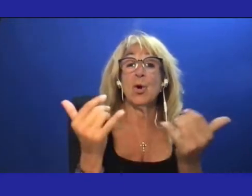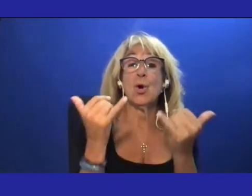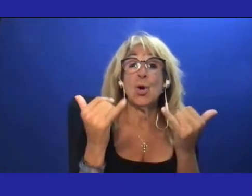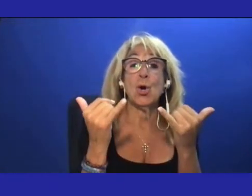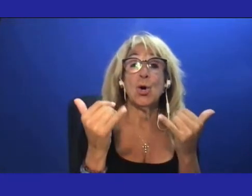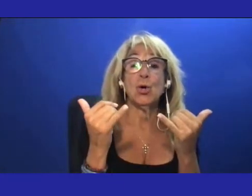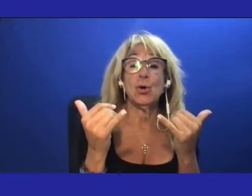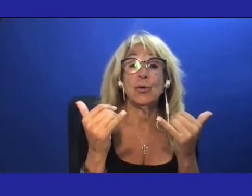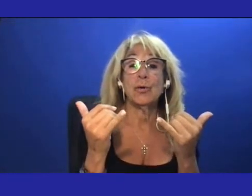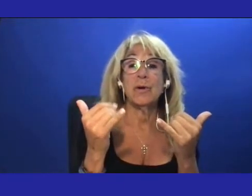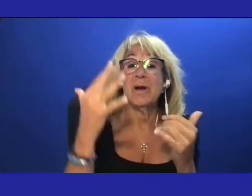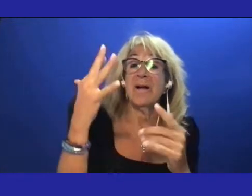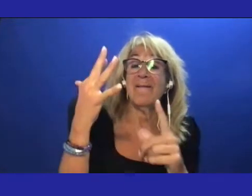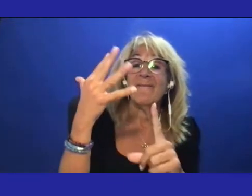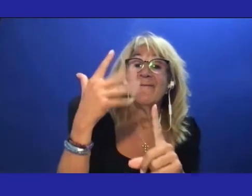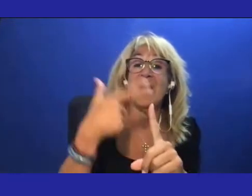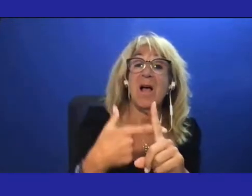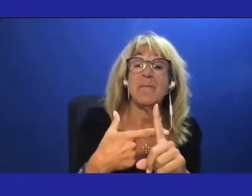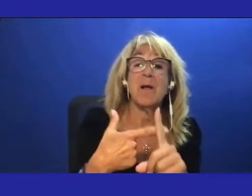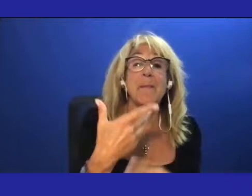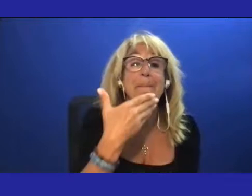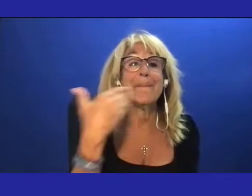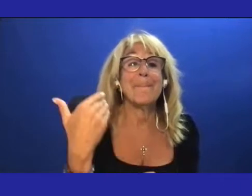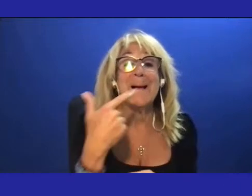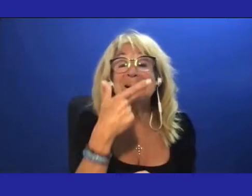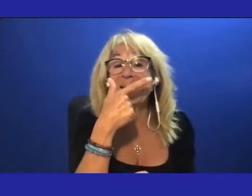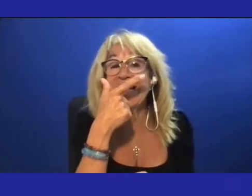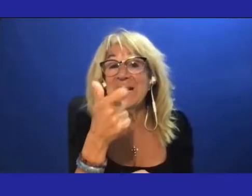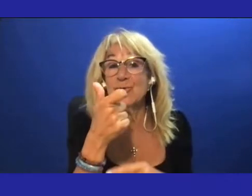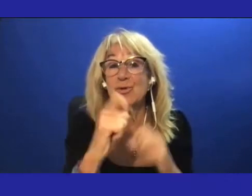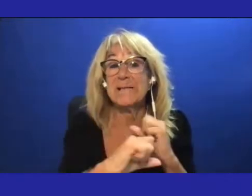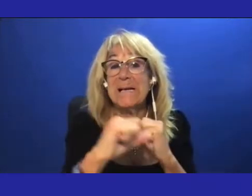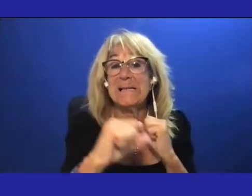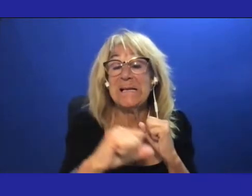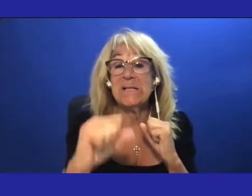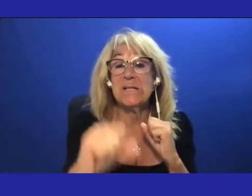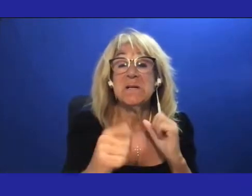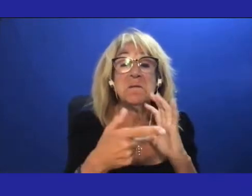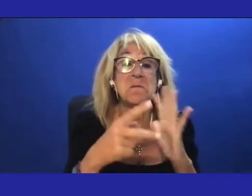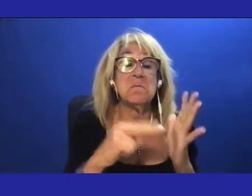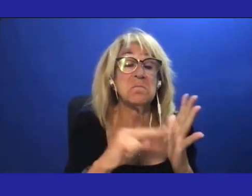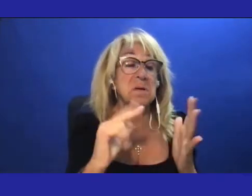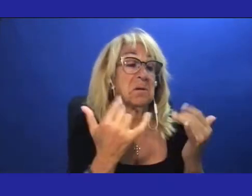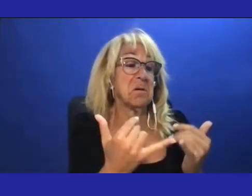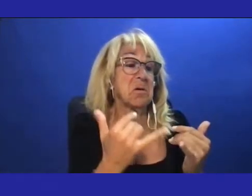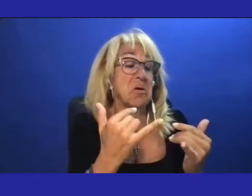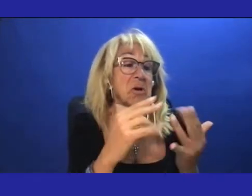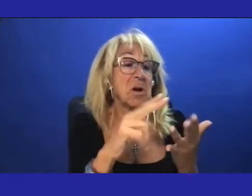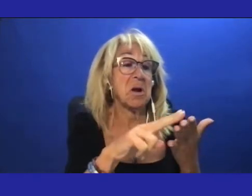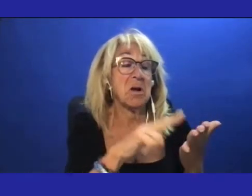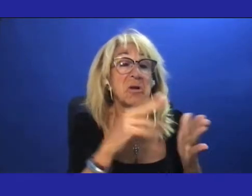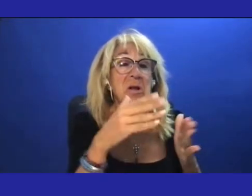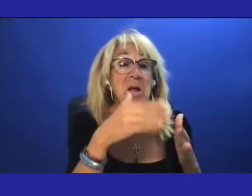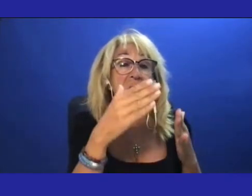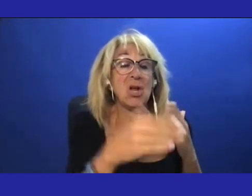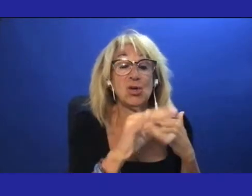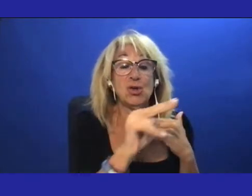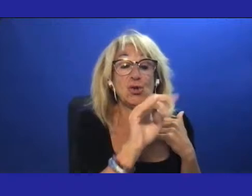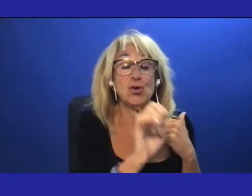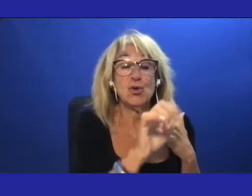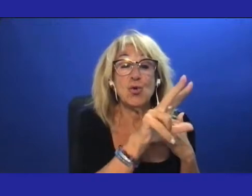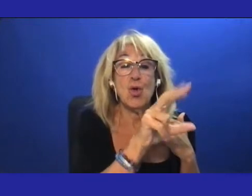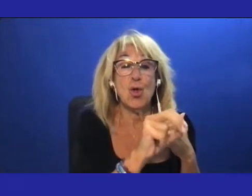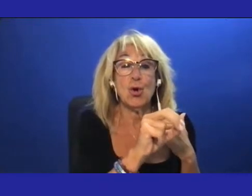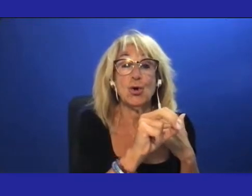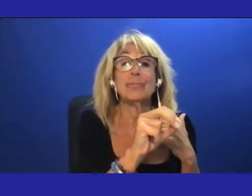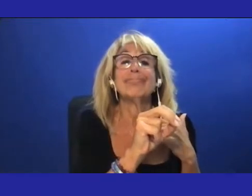5-month best interest extension, given that our current contract ended on June 30th. So the 5-month best interest extension